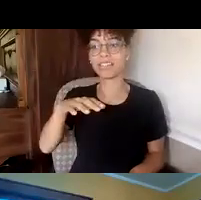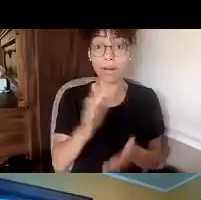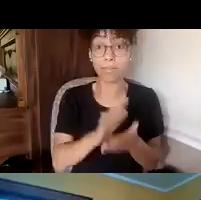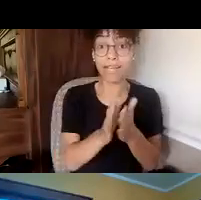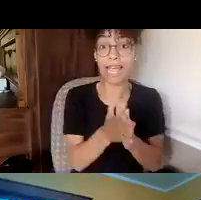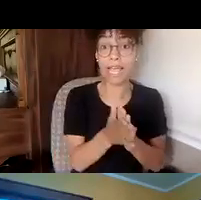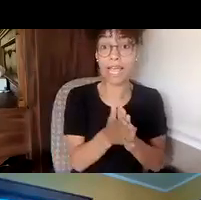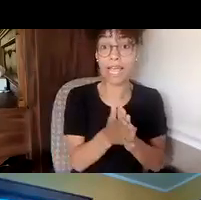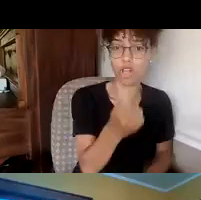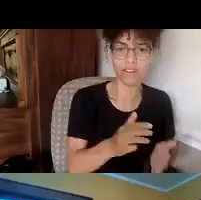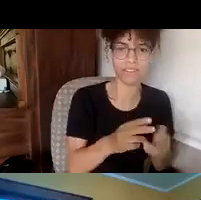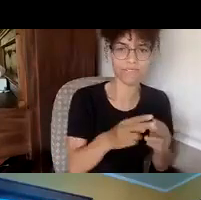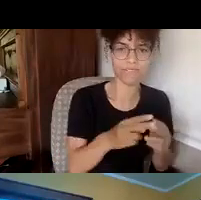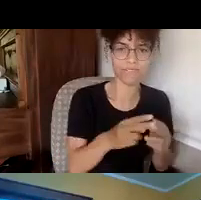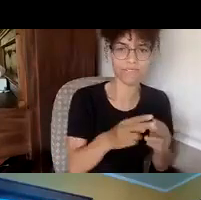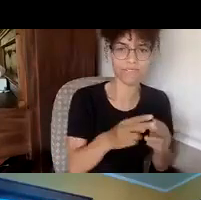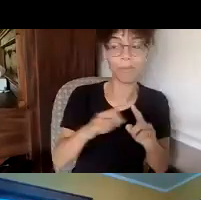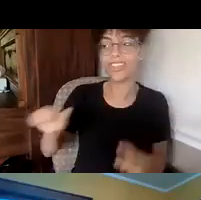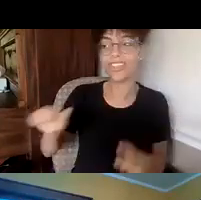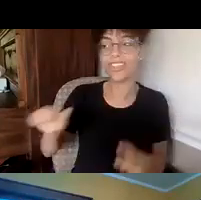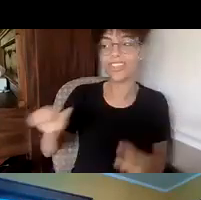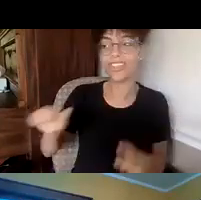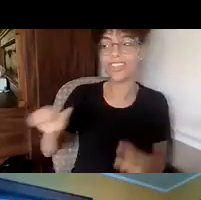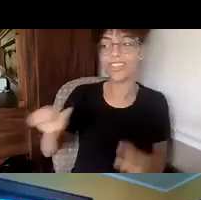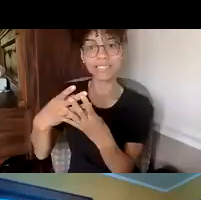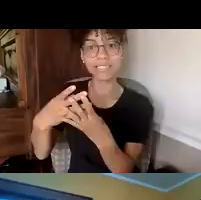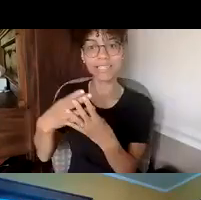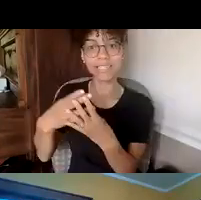other was imprisoned, and it just speaks